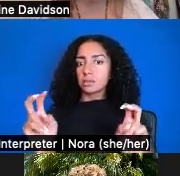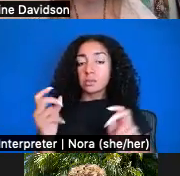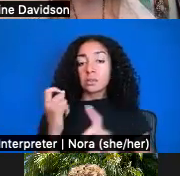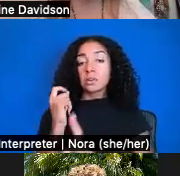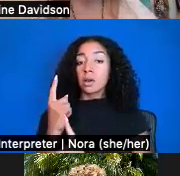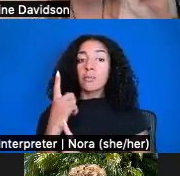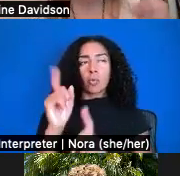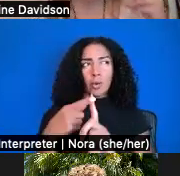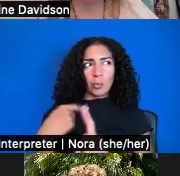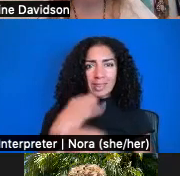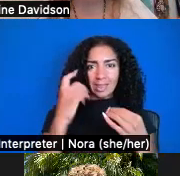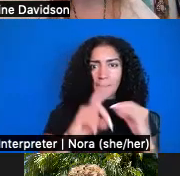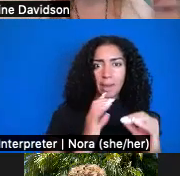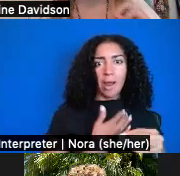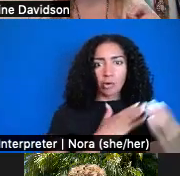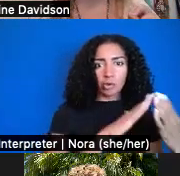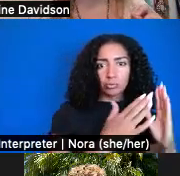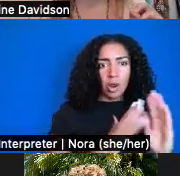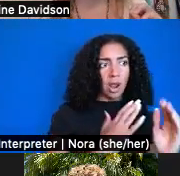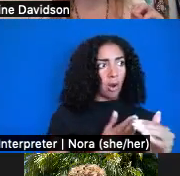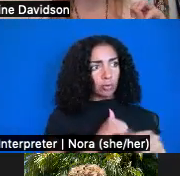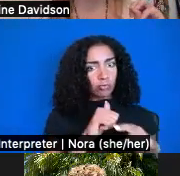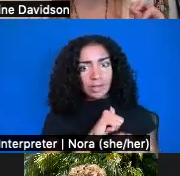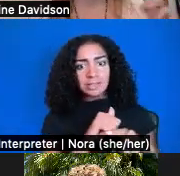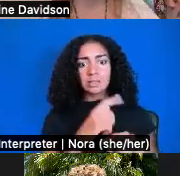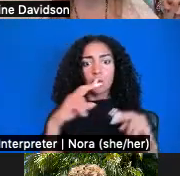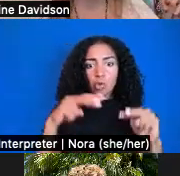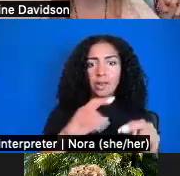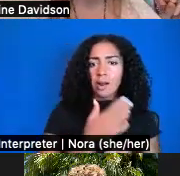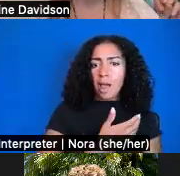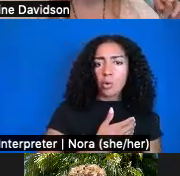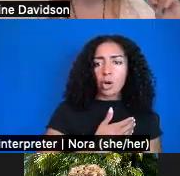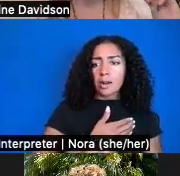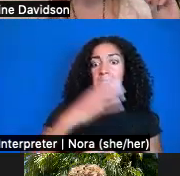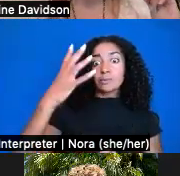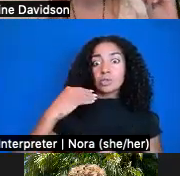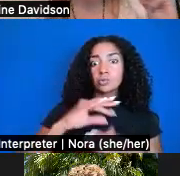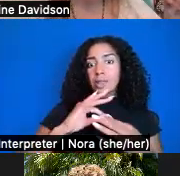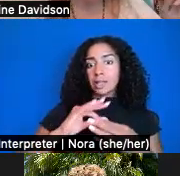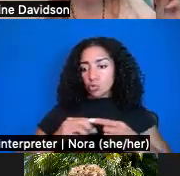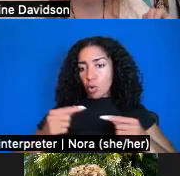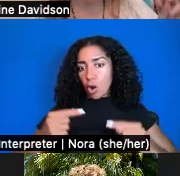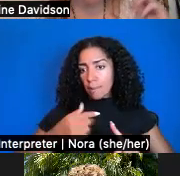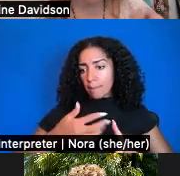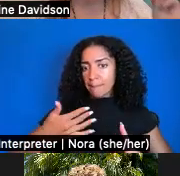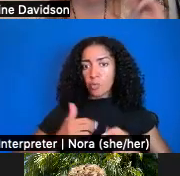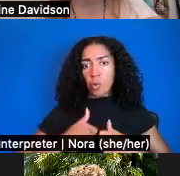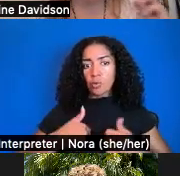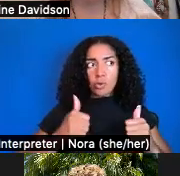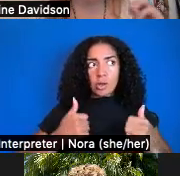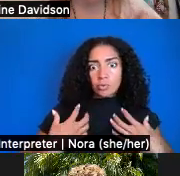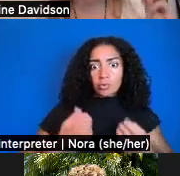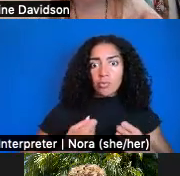practices, but thinking about our own wounds and what we're trying to recover as a people, some spaces